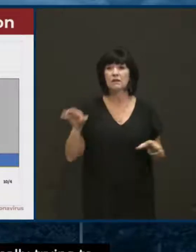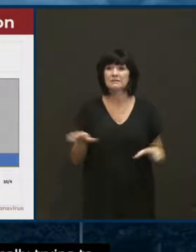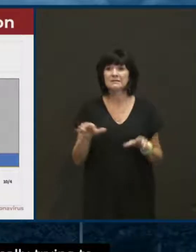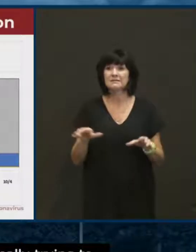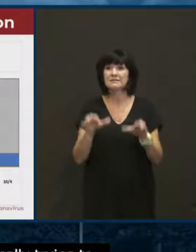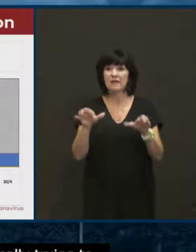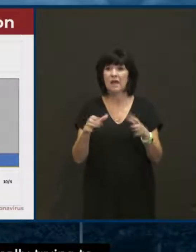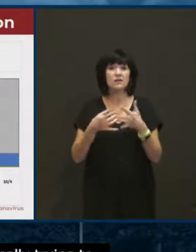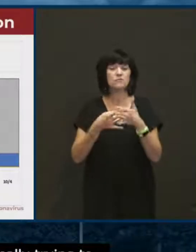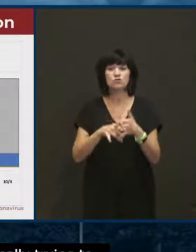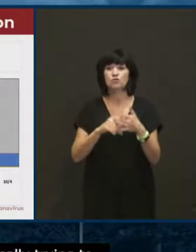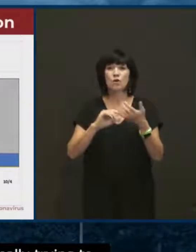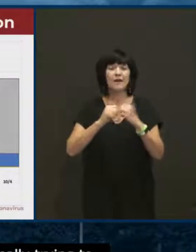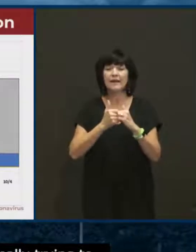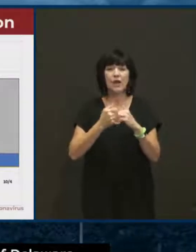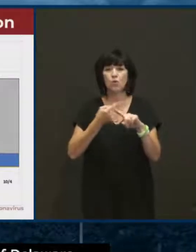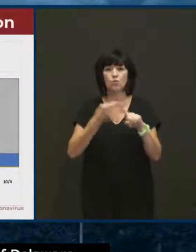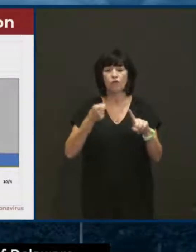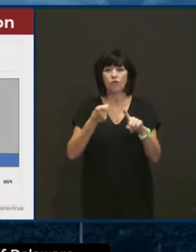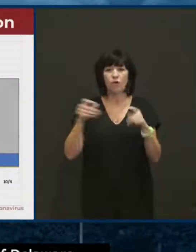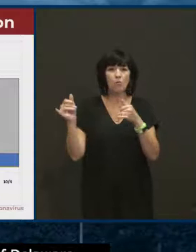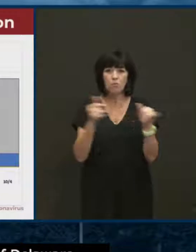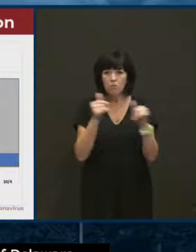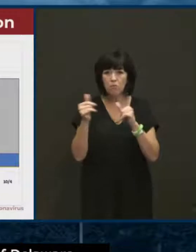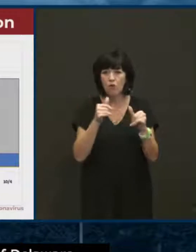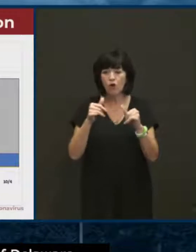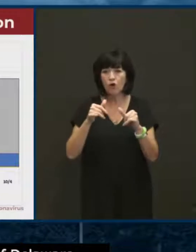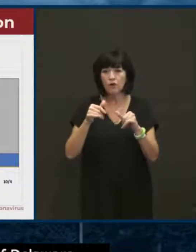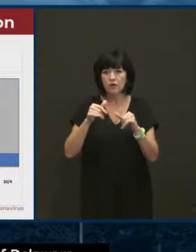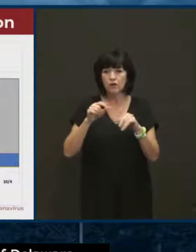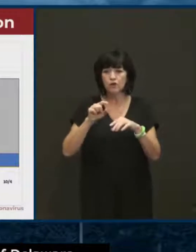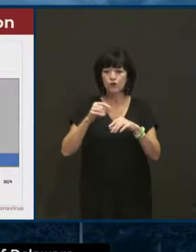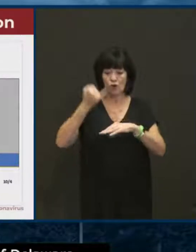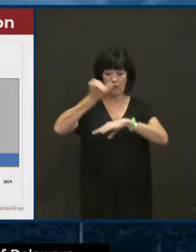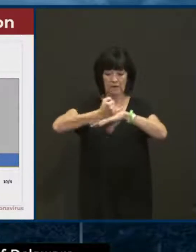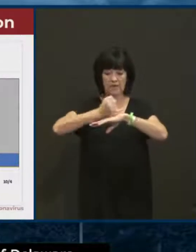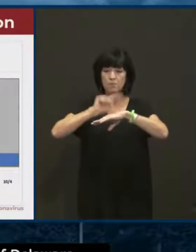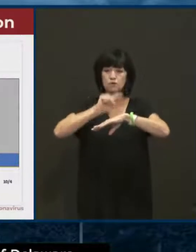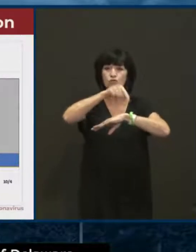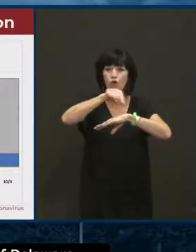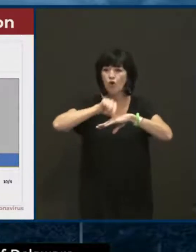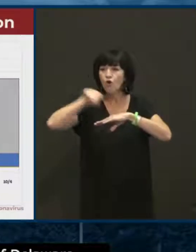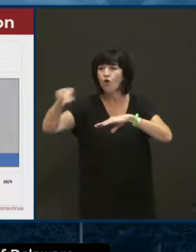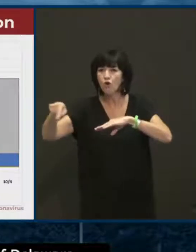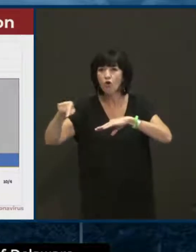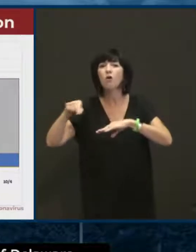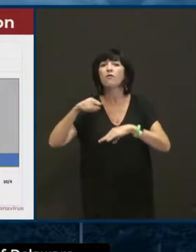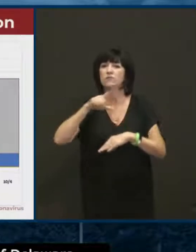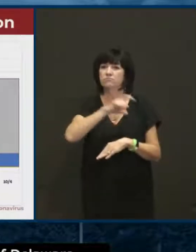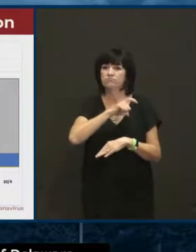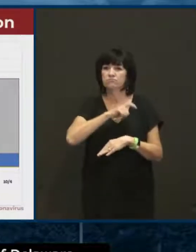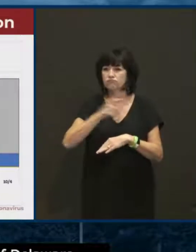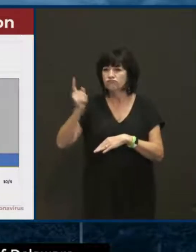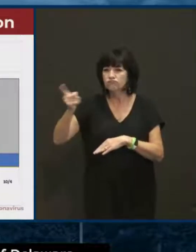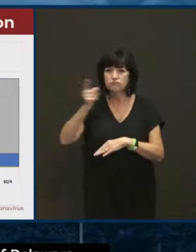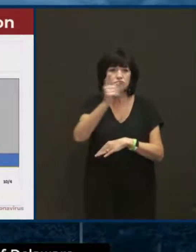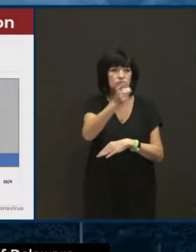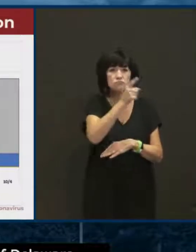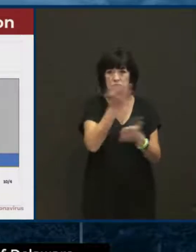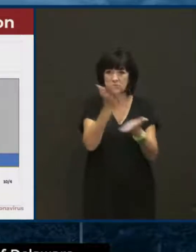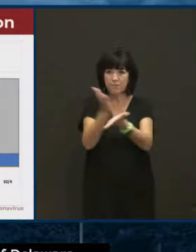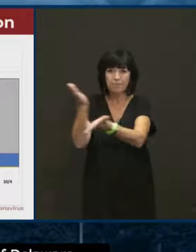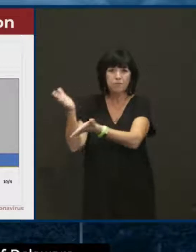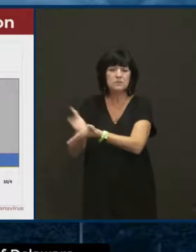on off-campus social activity, or at least a lot of it. And so our hats go off to them. Let's keep up the good work.